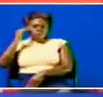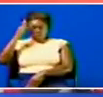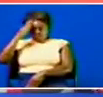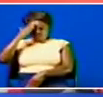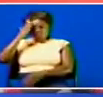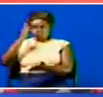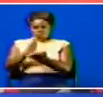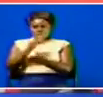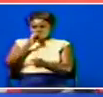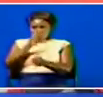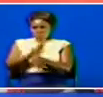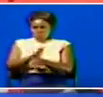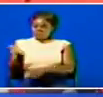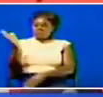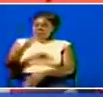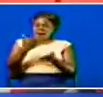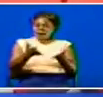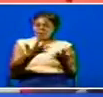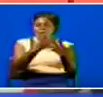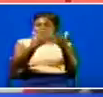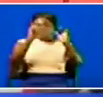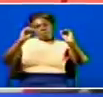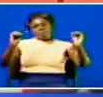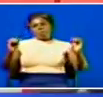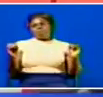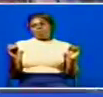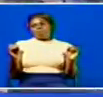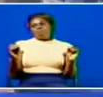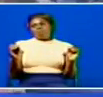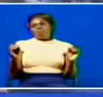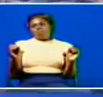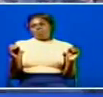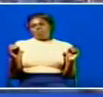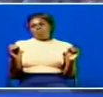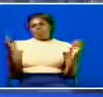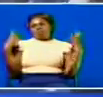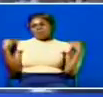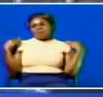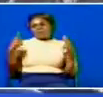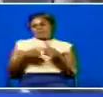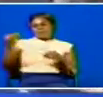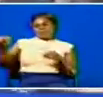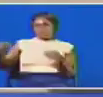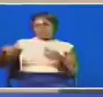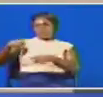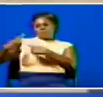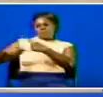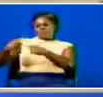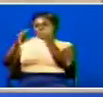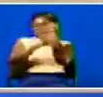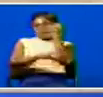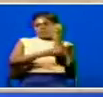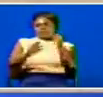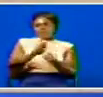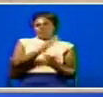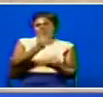are going to promise us that they will not come back here or any of our institutions. The exercise, which began today, will continue countrywide and will